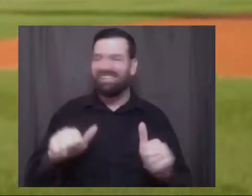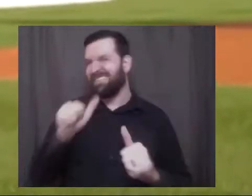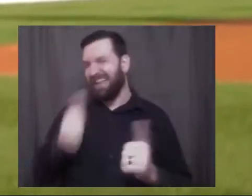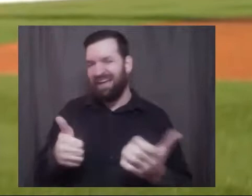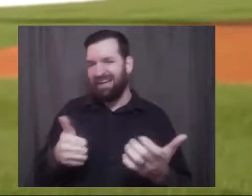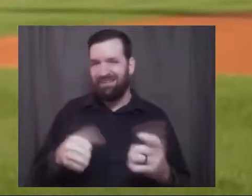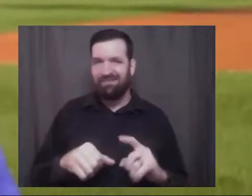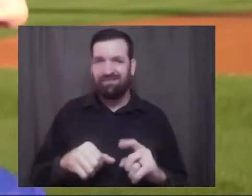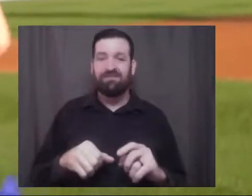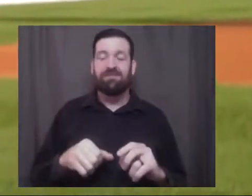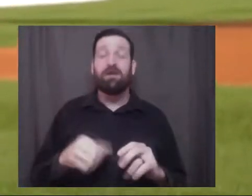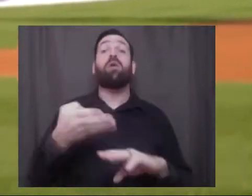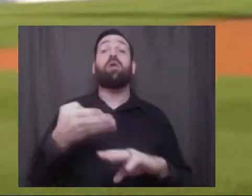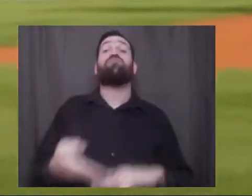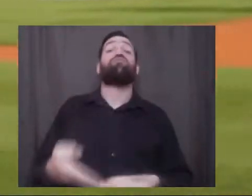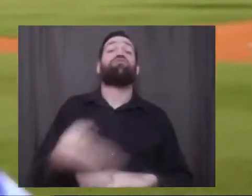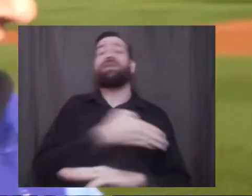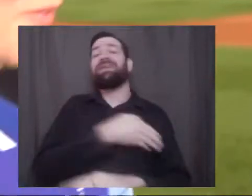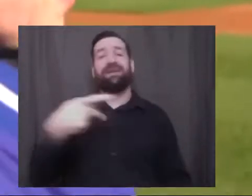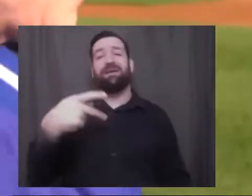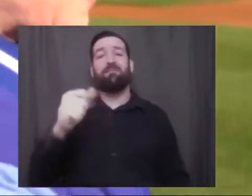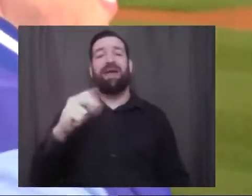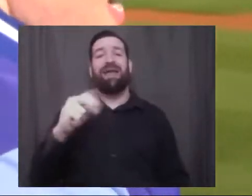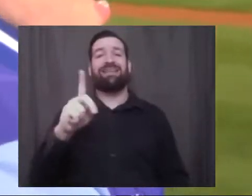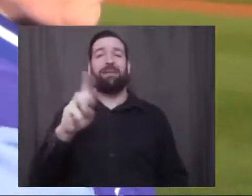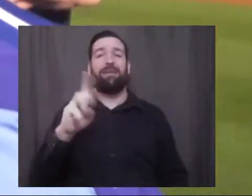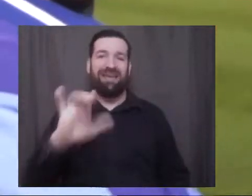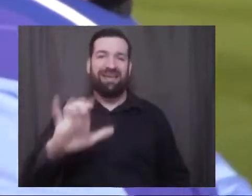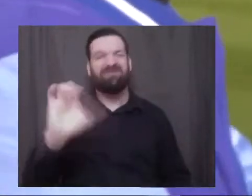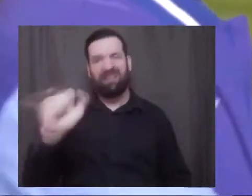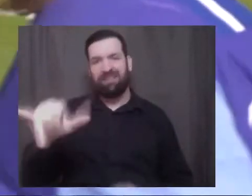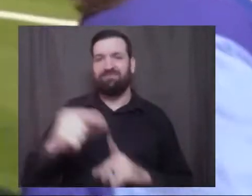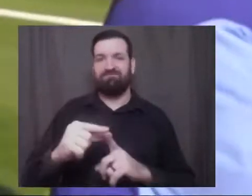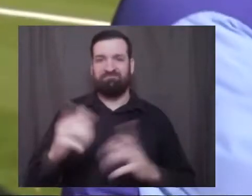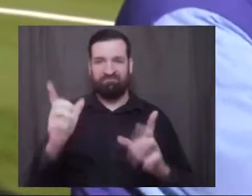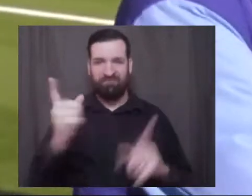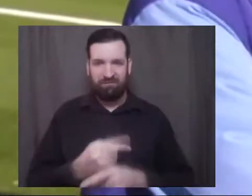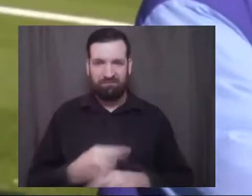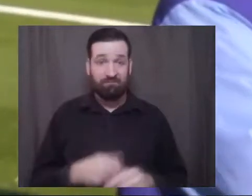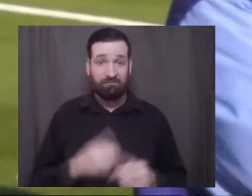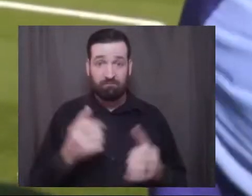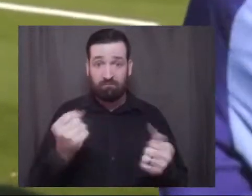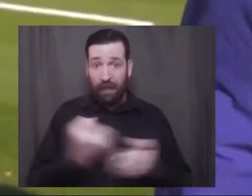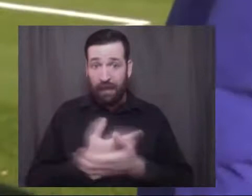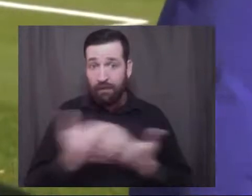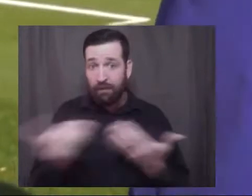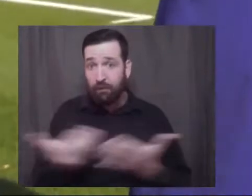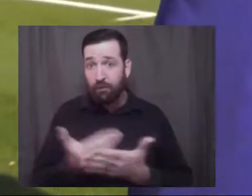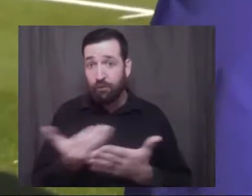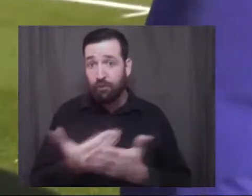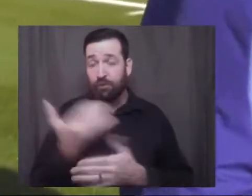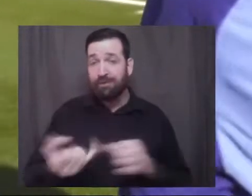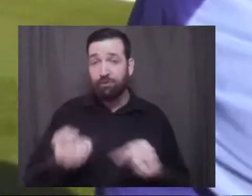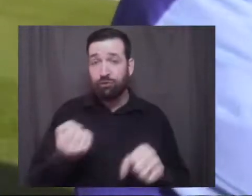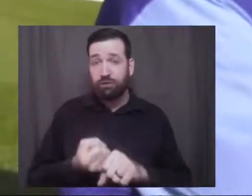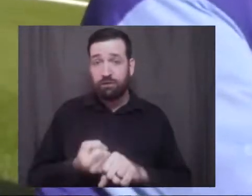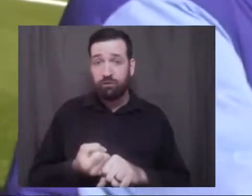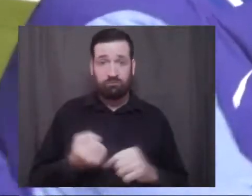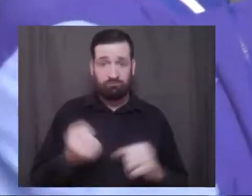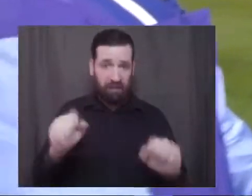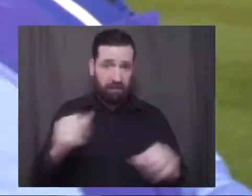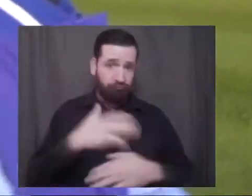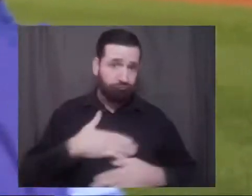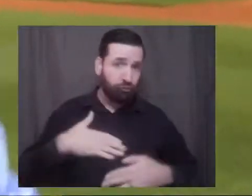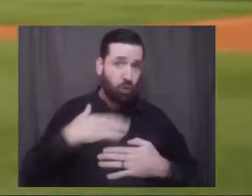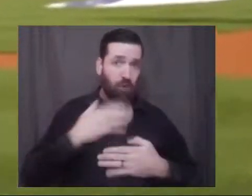pre-pandemic. Pre-pandemic, It's that term we use, right? Anything new this year that people might expect or be able to enjoy out here at the park? Anything? You know,